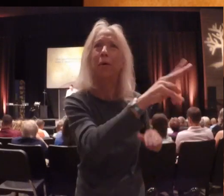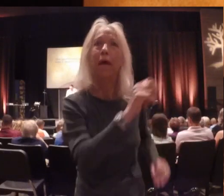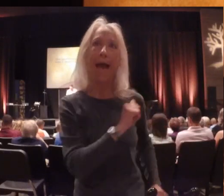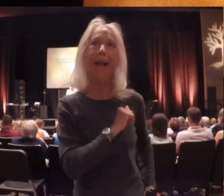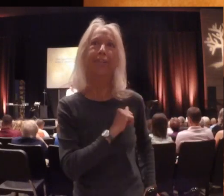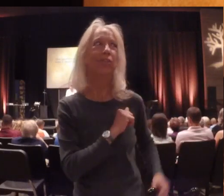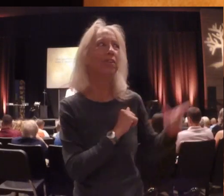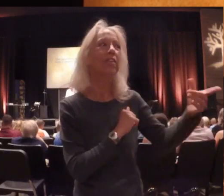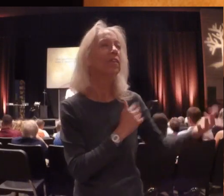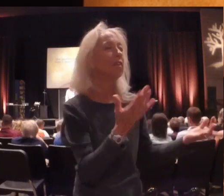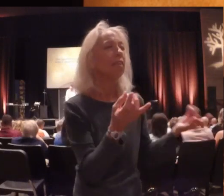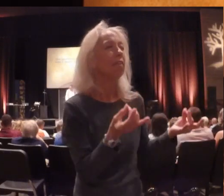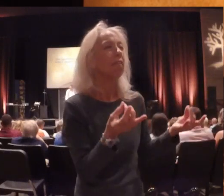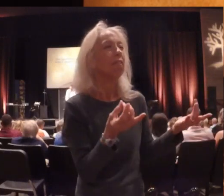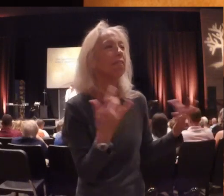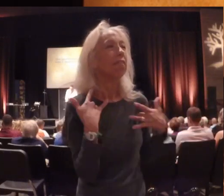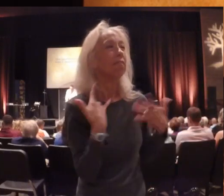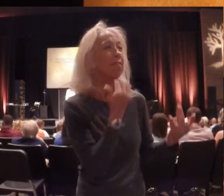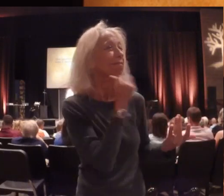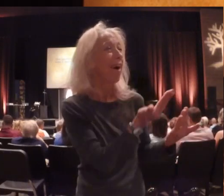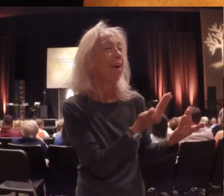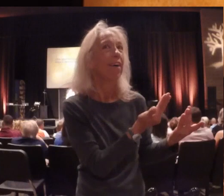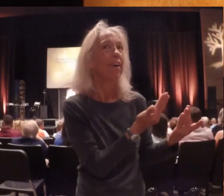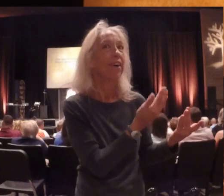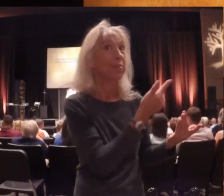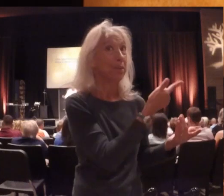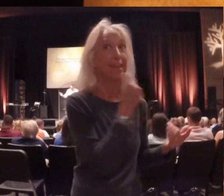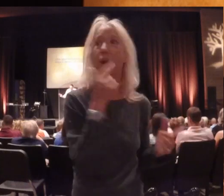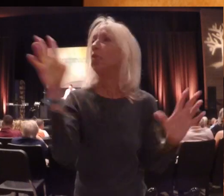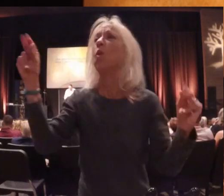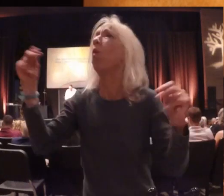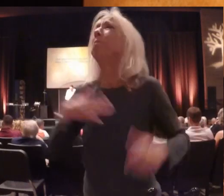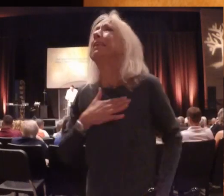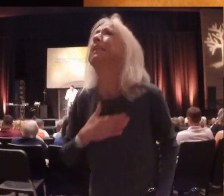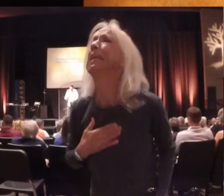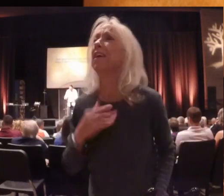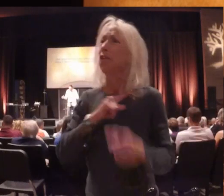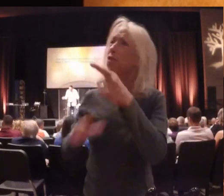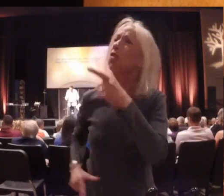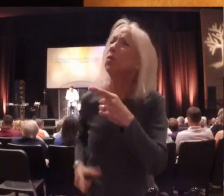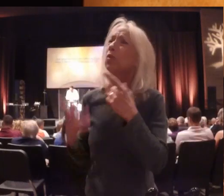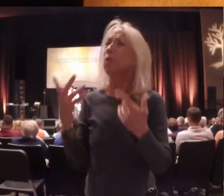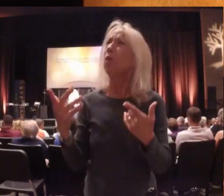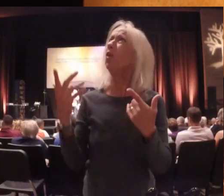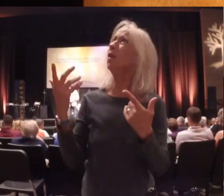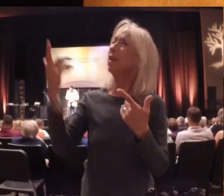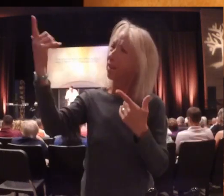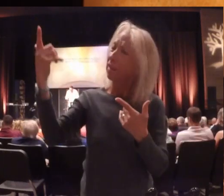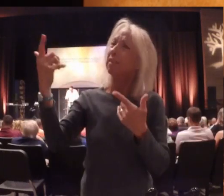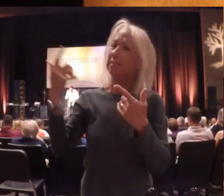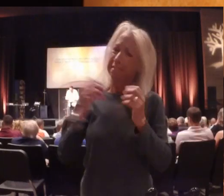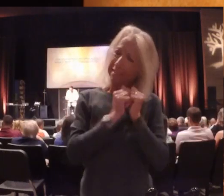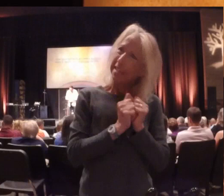mama action going on. But the king of Israel said to him, no, for the Lord has called these three kings together to deliver them